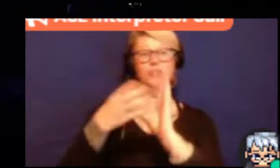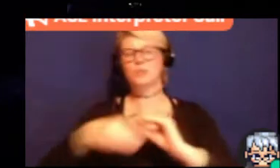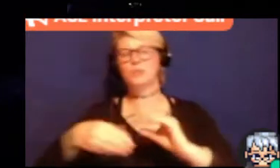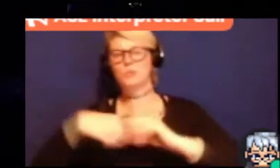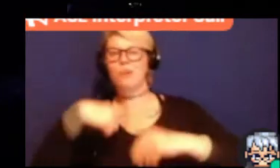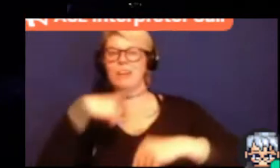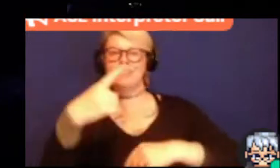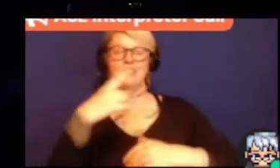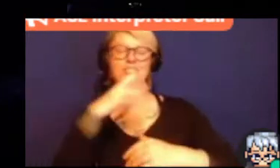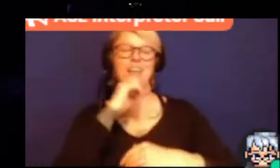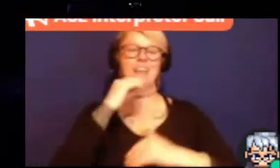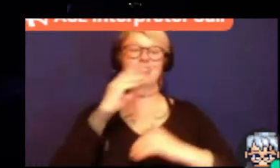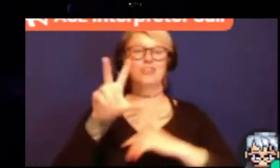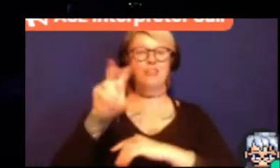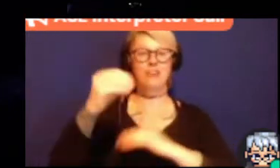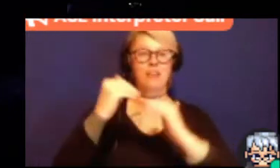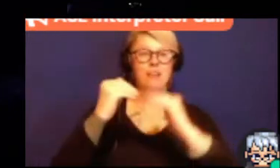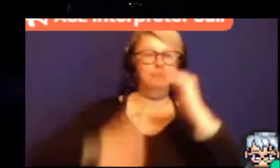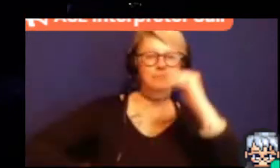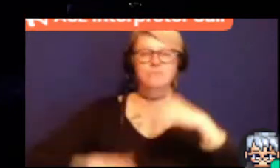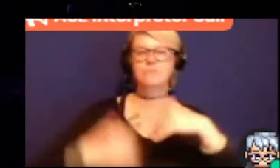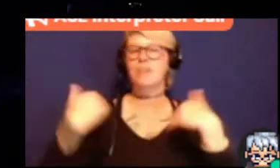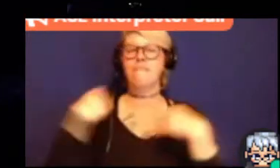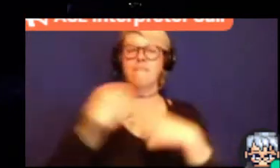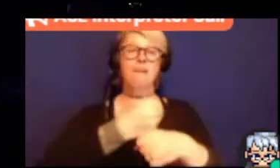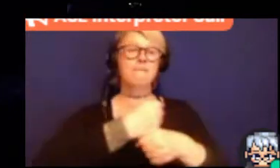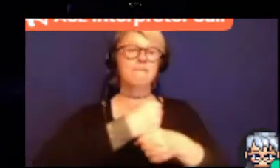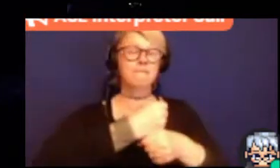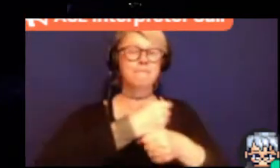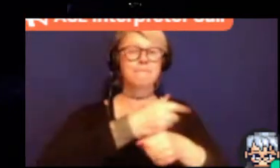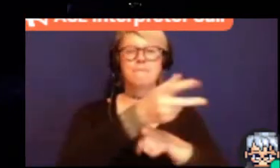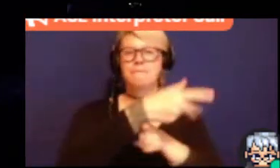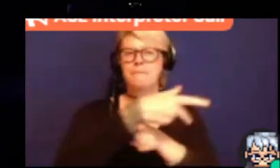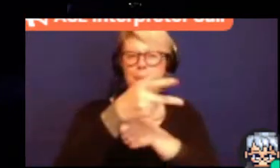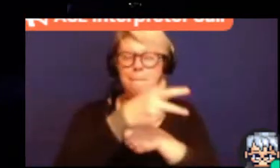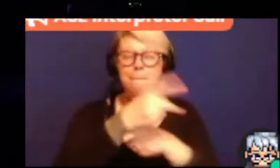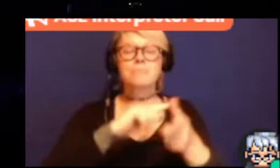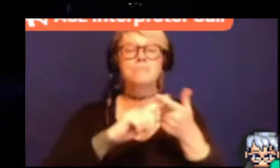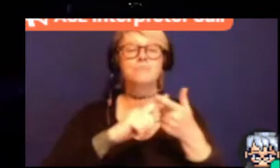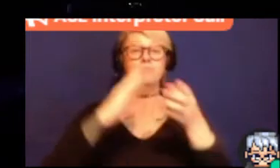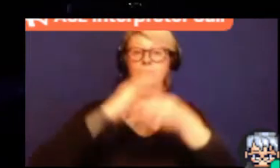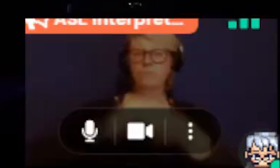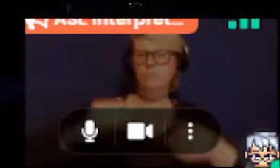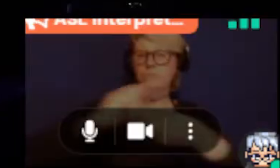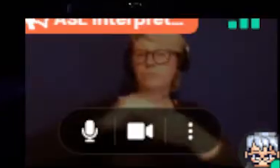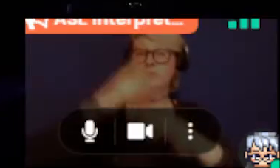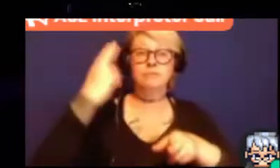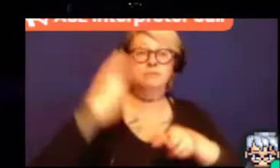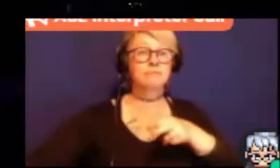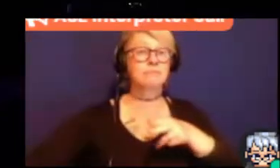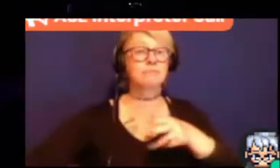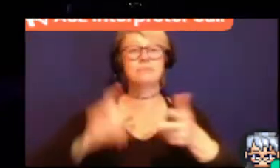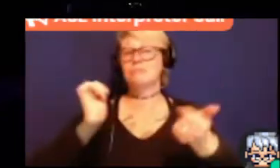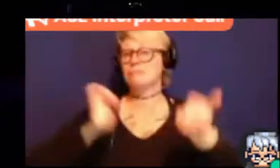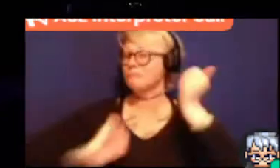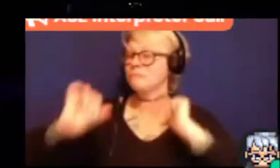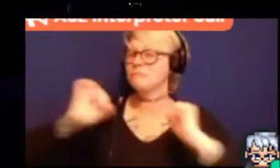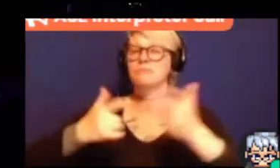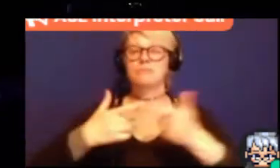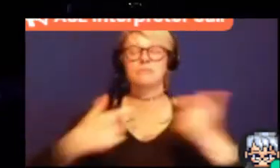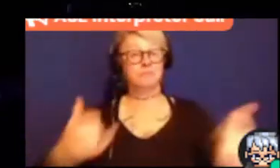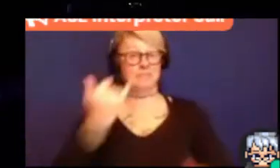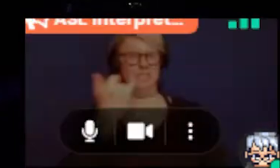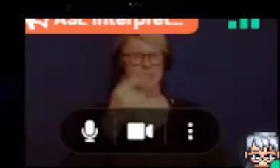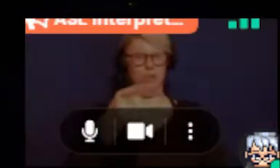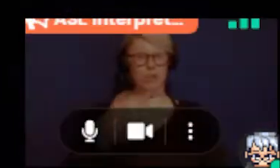filmmakers, poets, short stories. We had a whole different range of storytellers. If you're a storyteller and you're under the age of